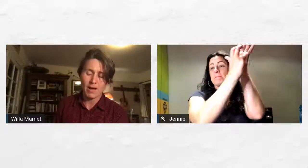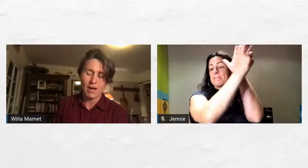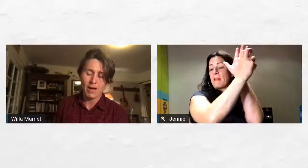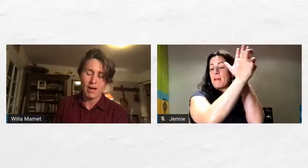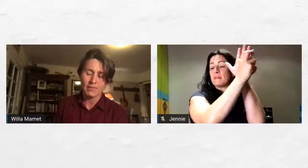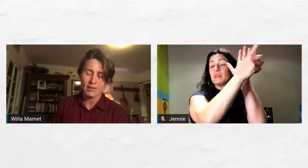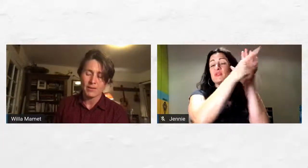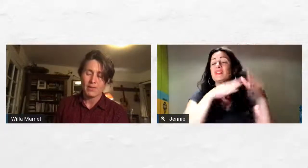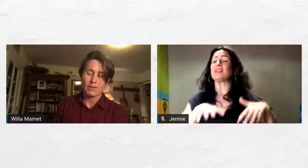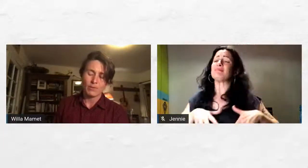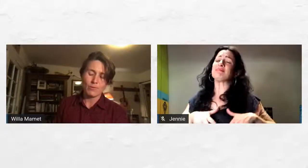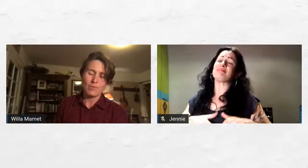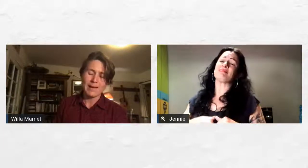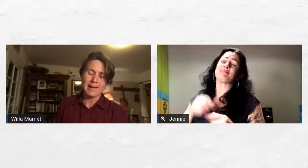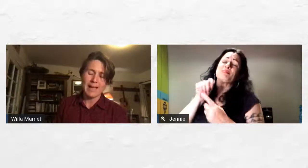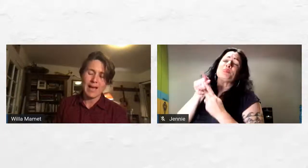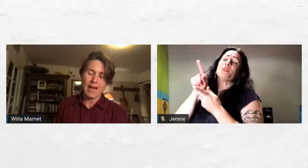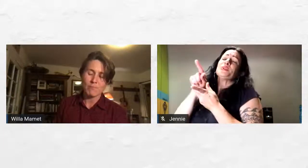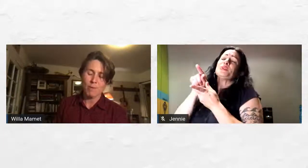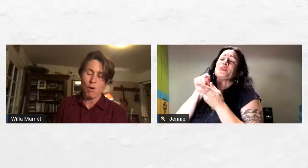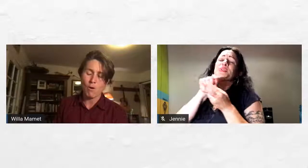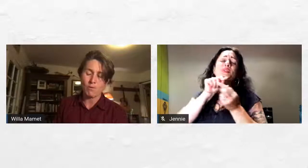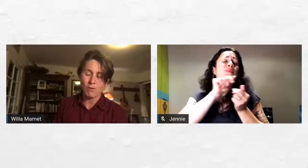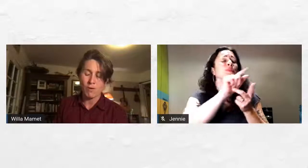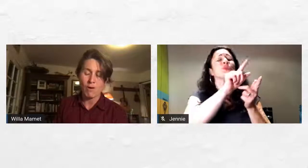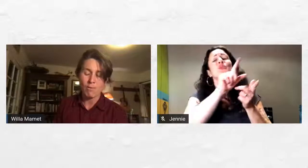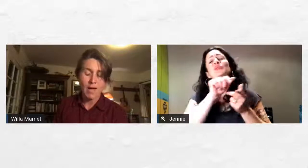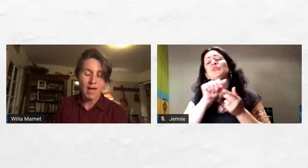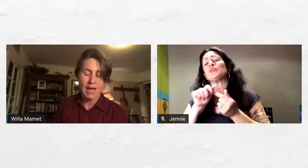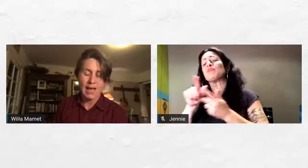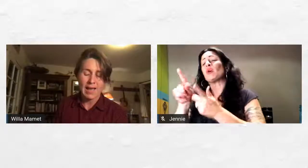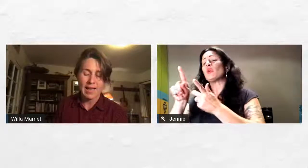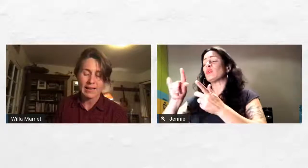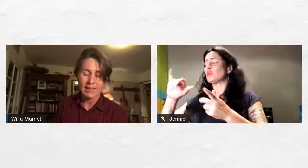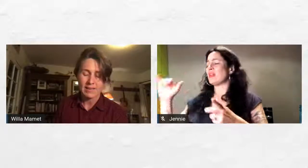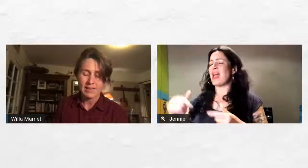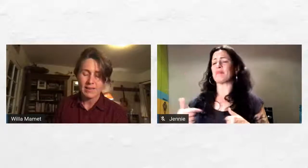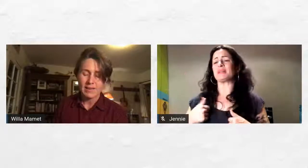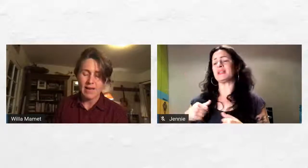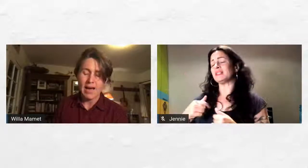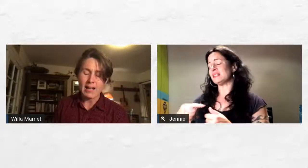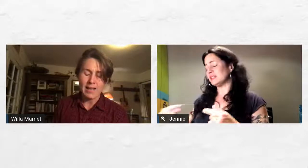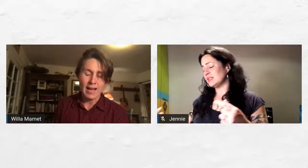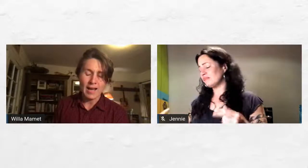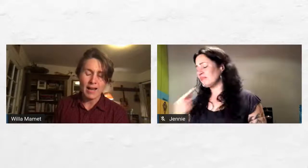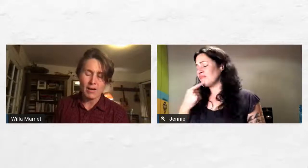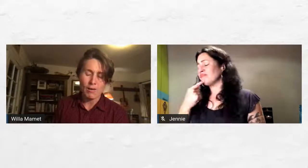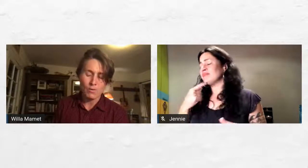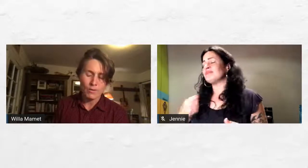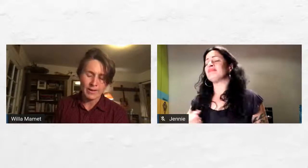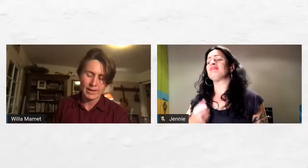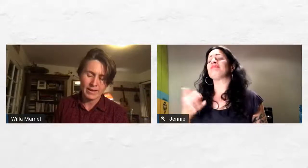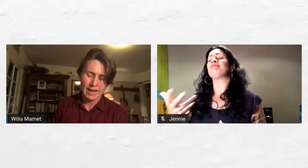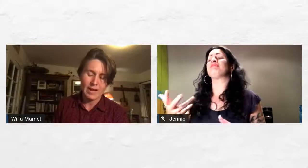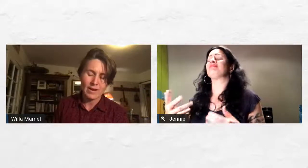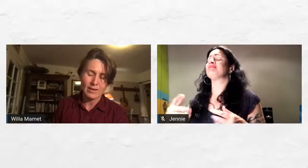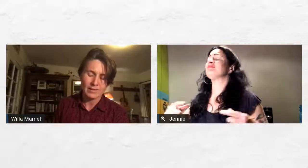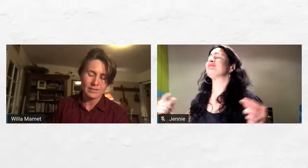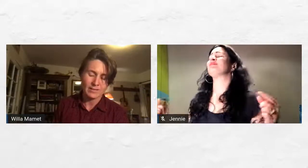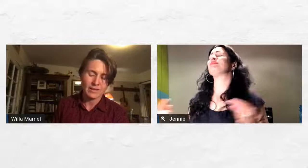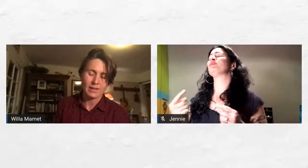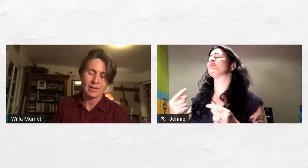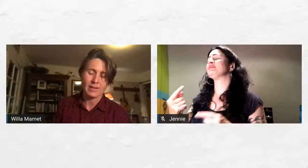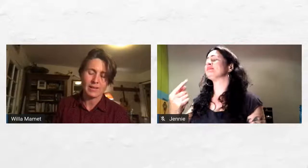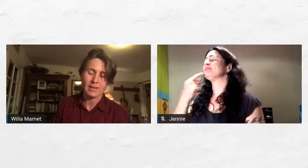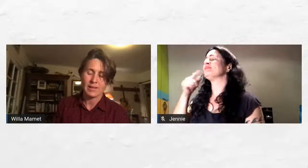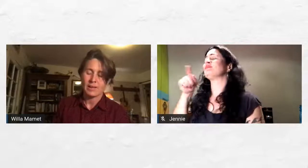own love, the way I mourn for mine. I lie awake out in